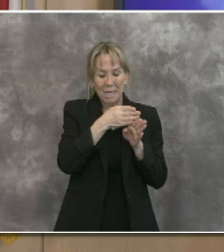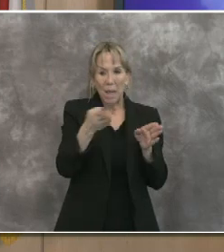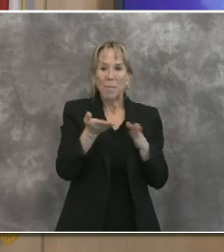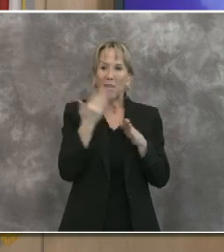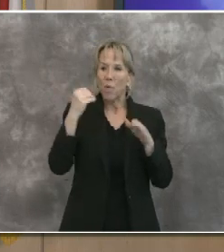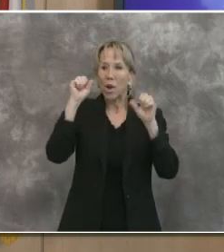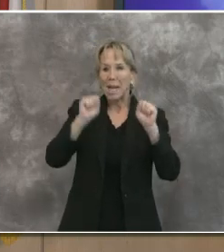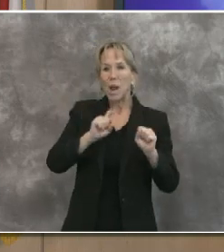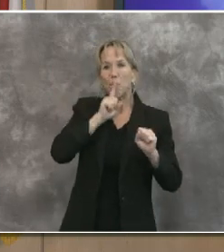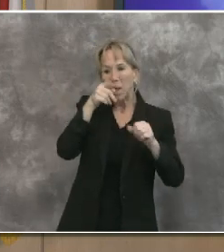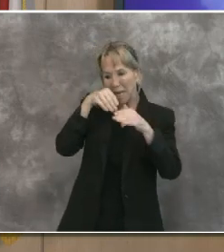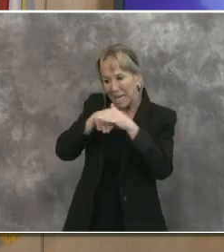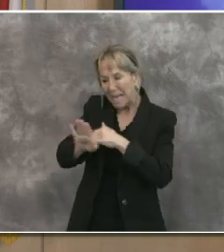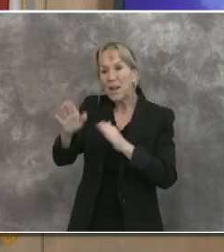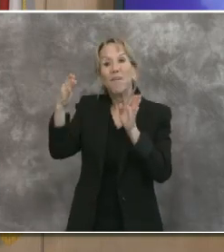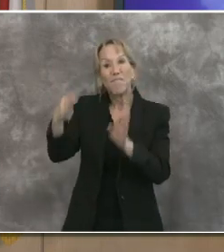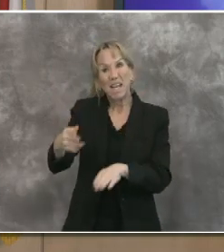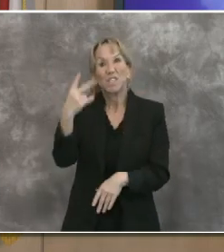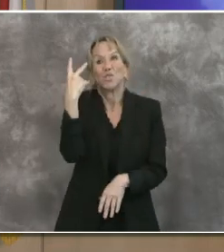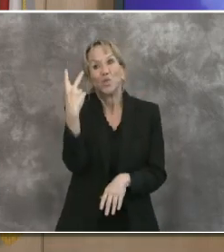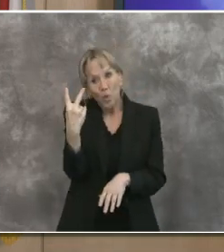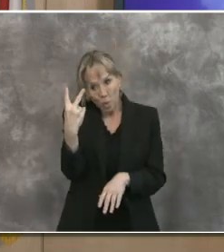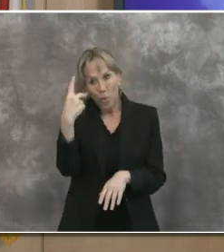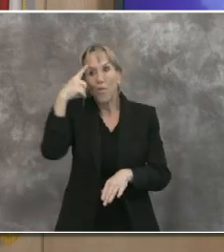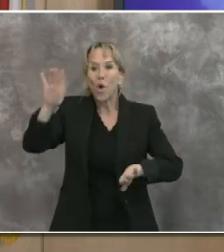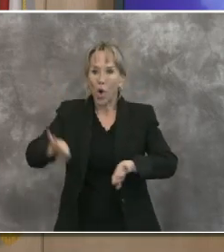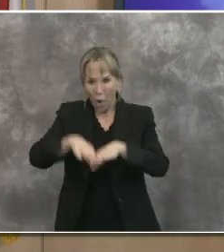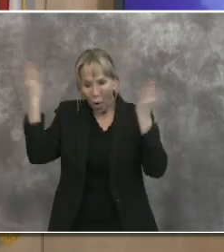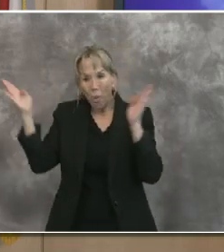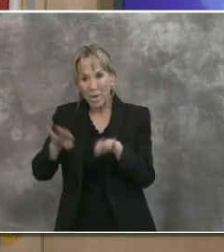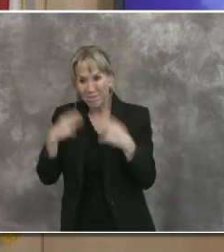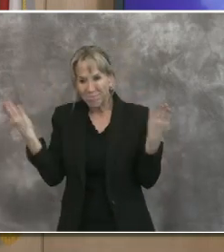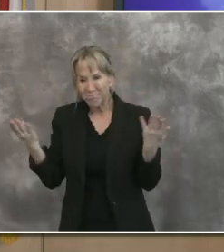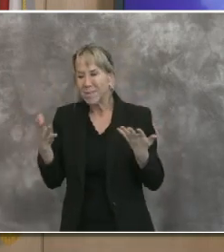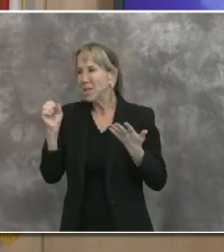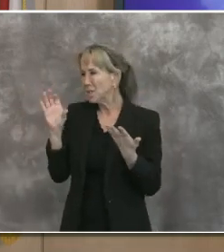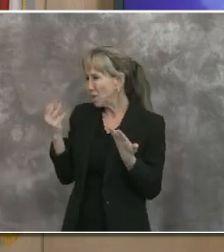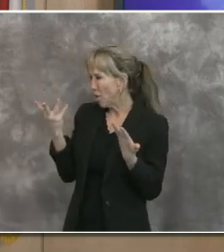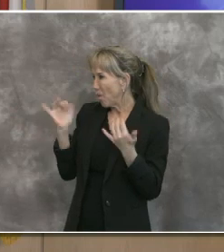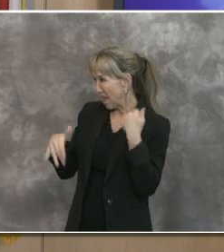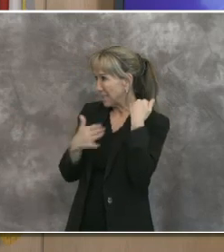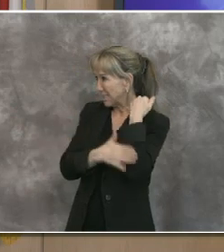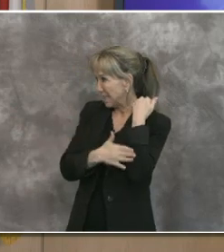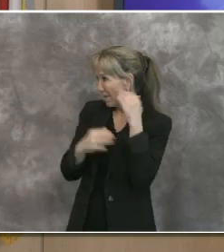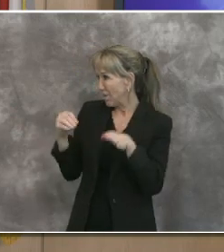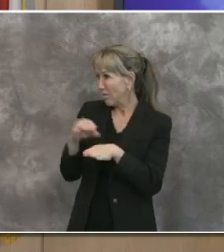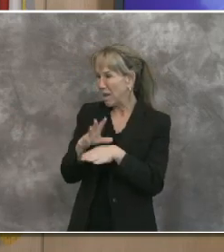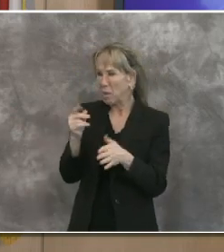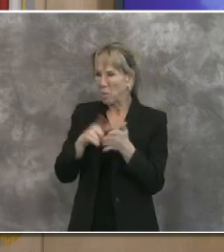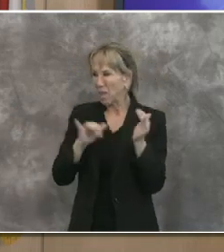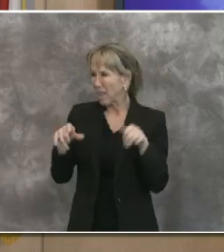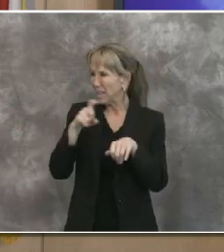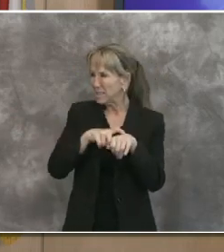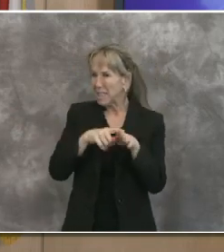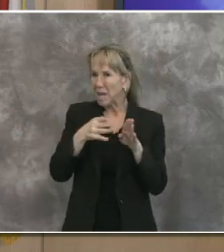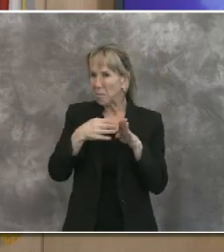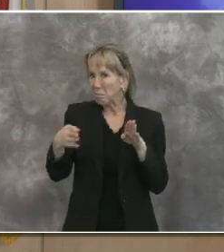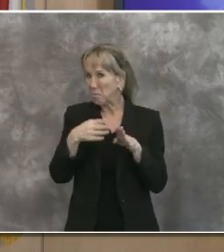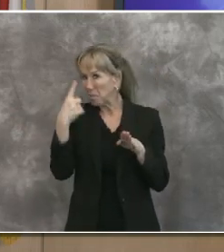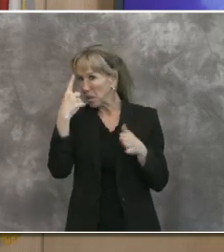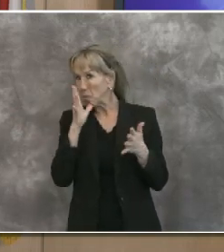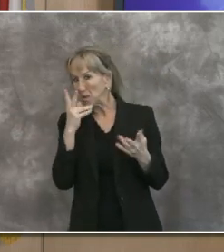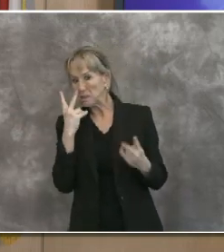2 of reopening businesses. Is that a requirement for the county too? And when is the estimated time frame of when we can accomplish